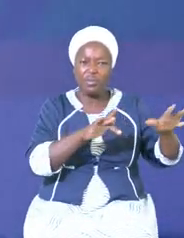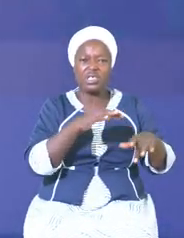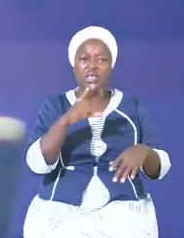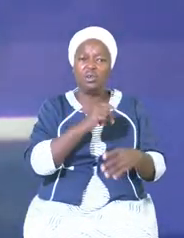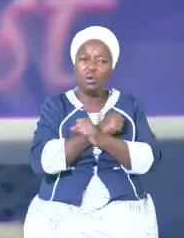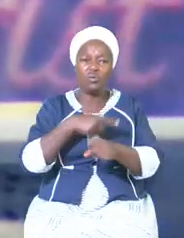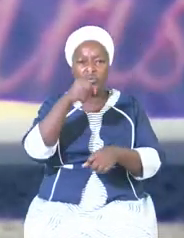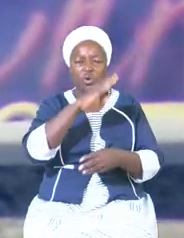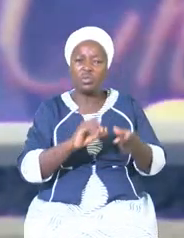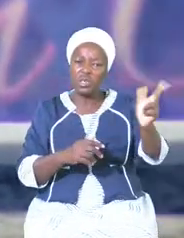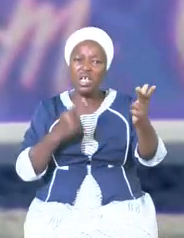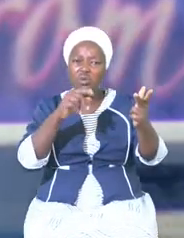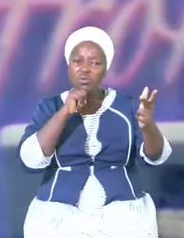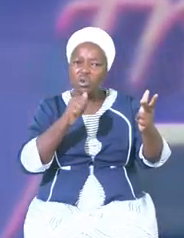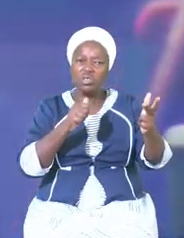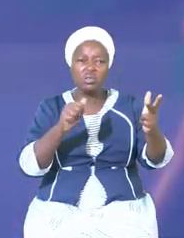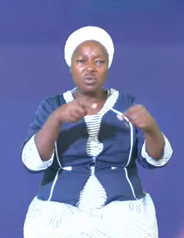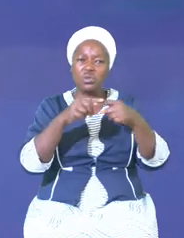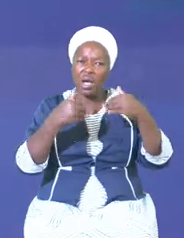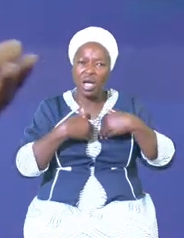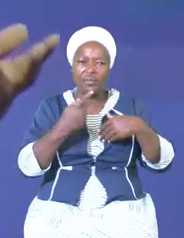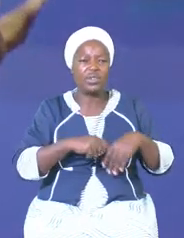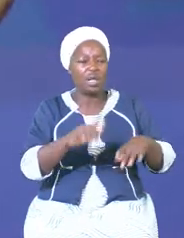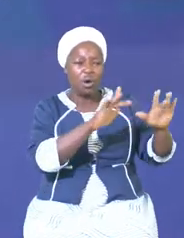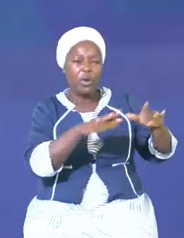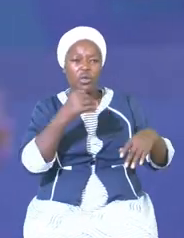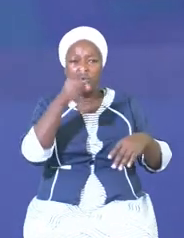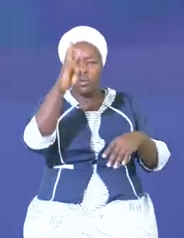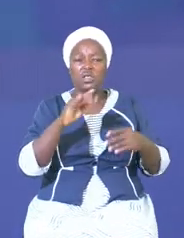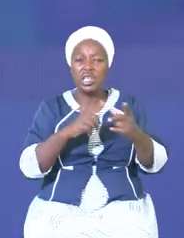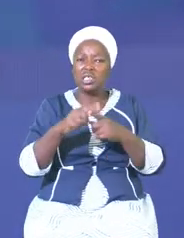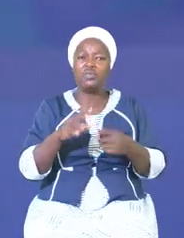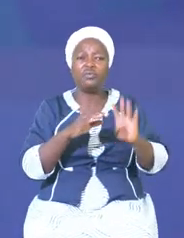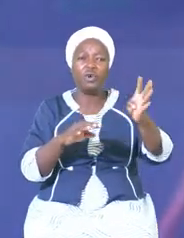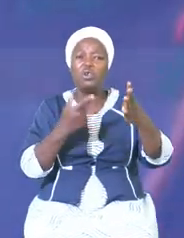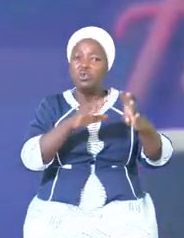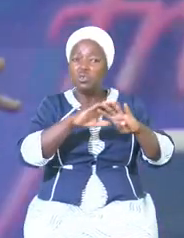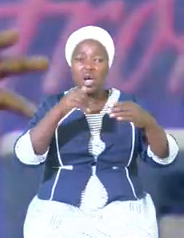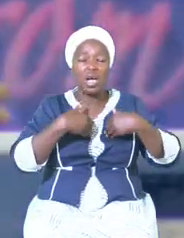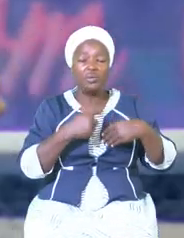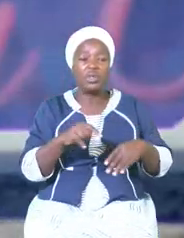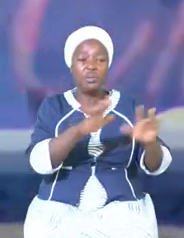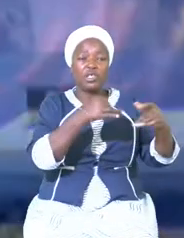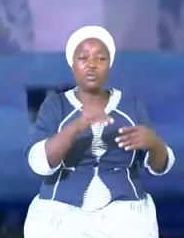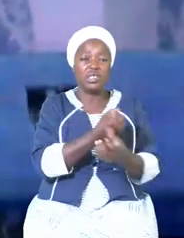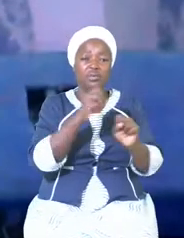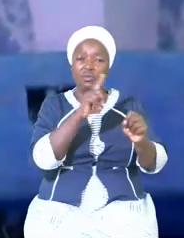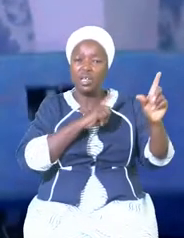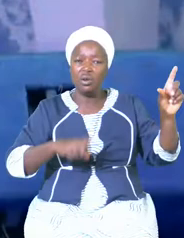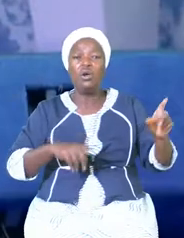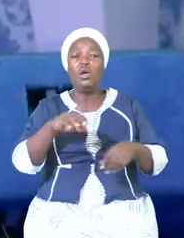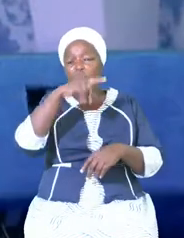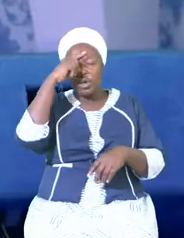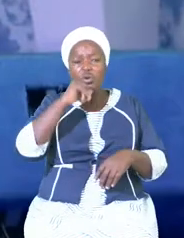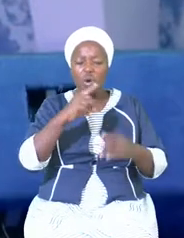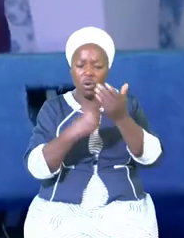Three, you're not going to have the mercy of the compassion of God. Four, you're not going to have the mercy of the salvation of the Lord, because you are holding on to your